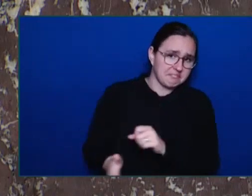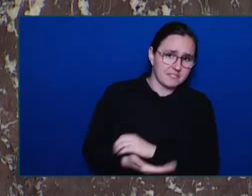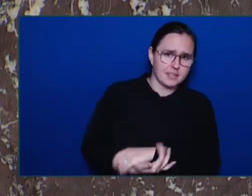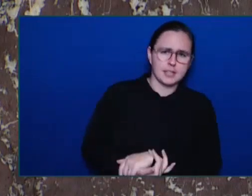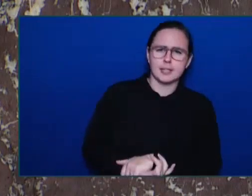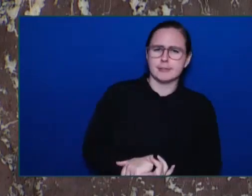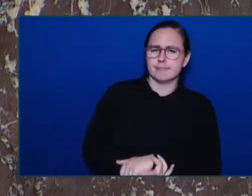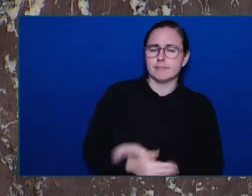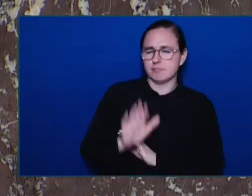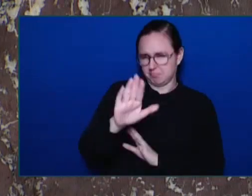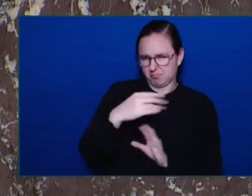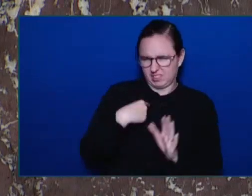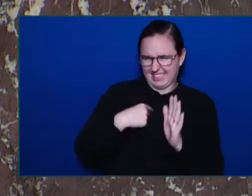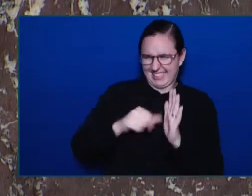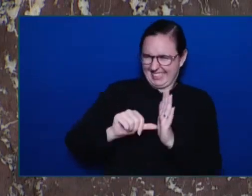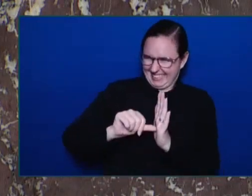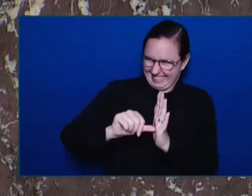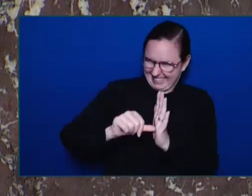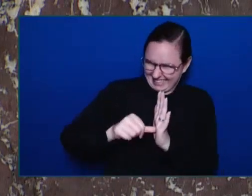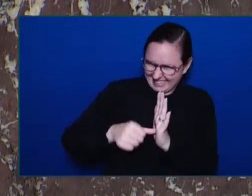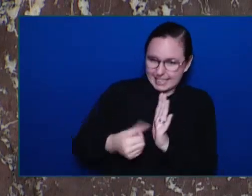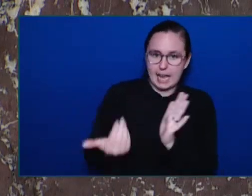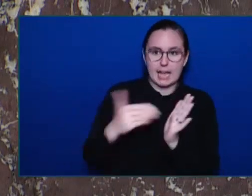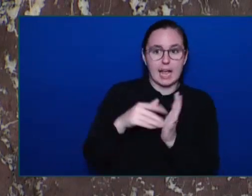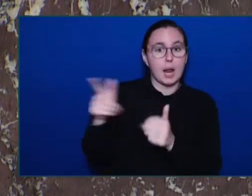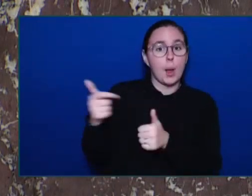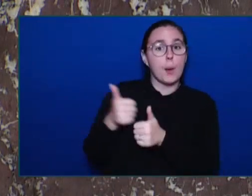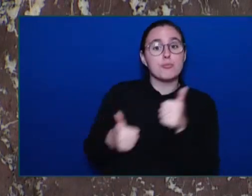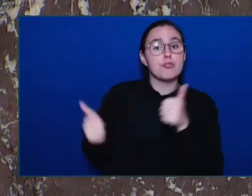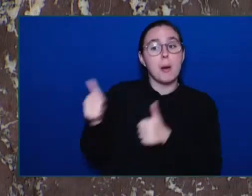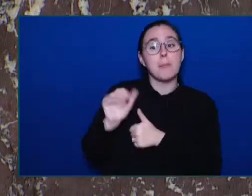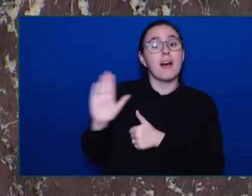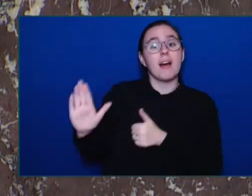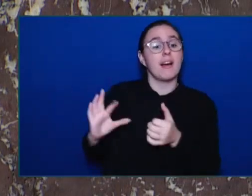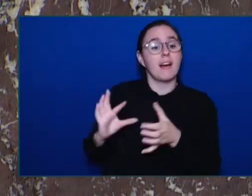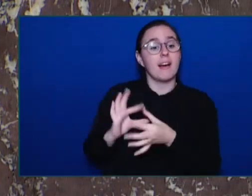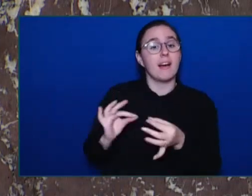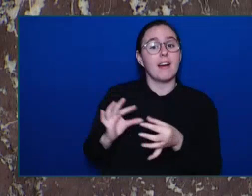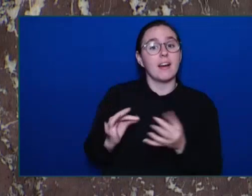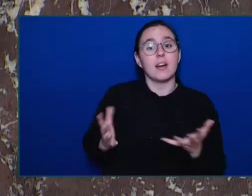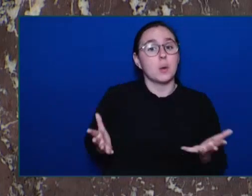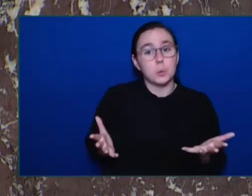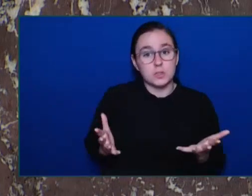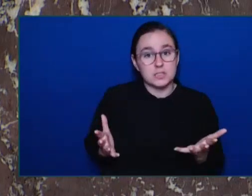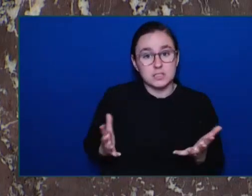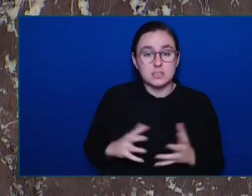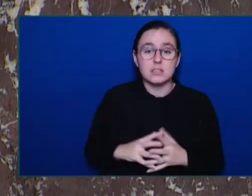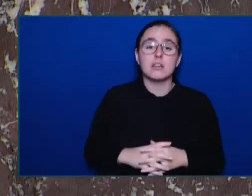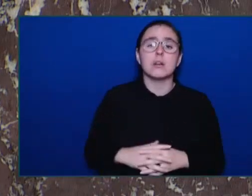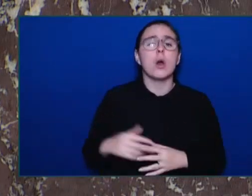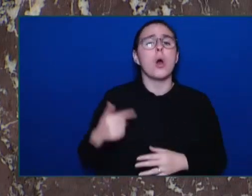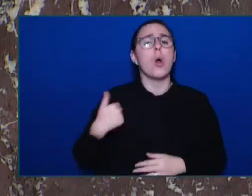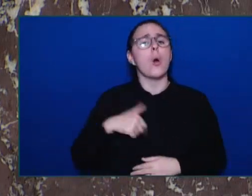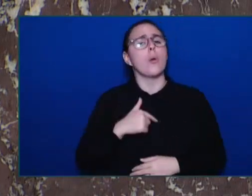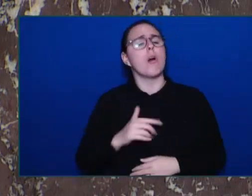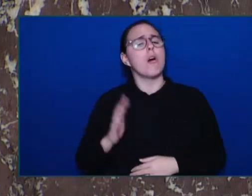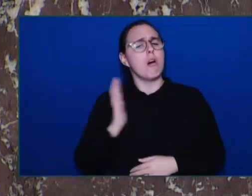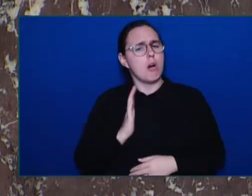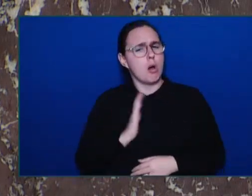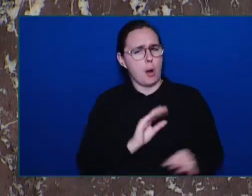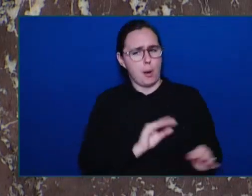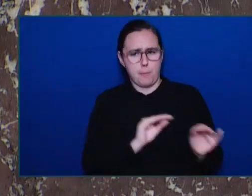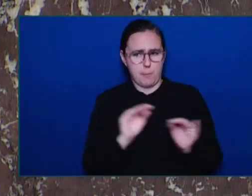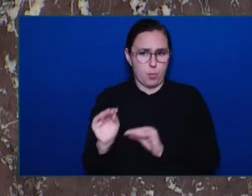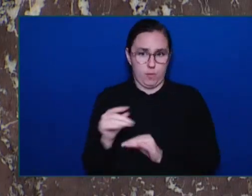that it really included. We have in the past moved people directly from encampments into housing without knowing who they were, what